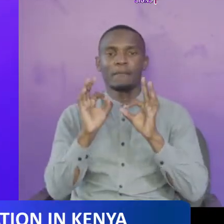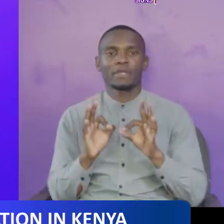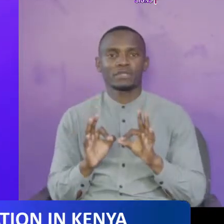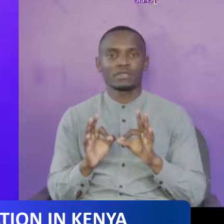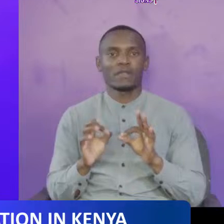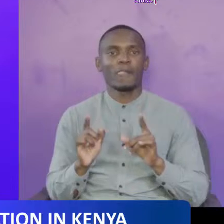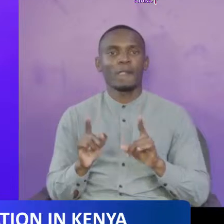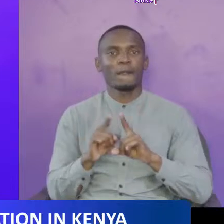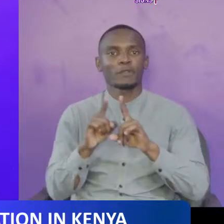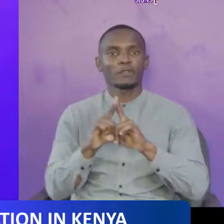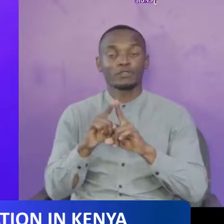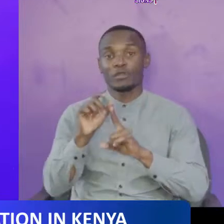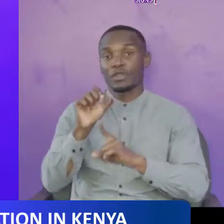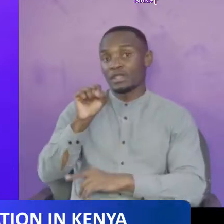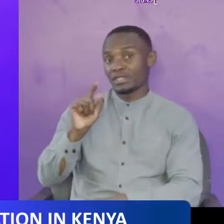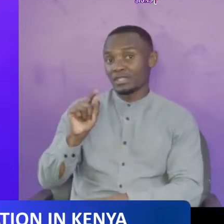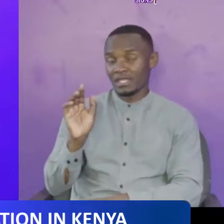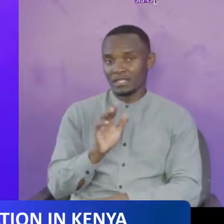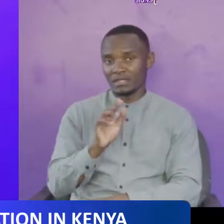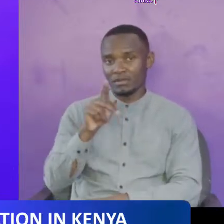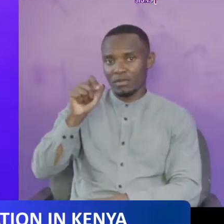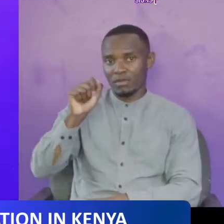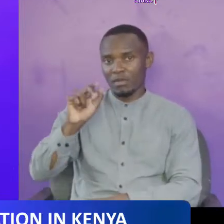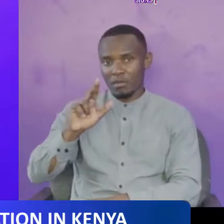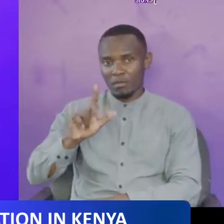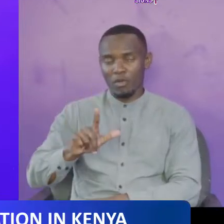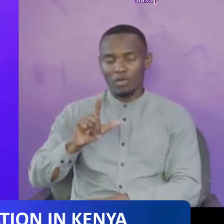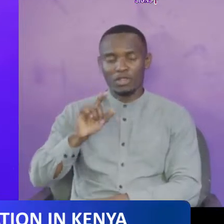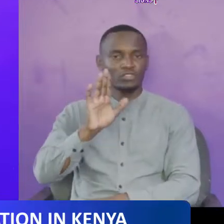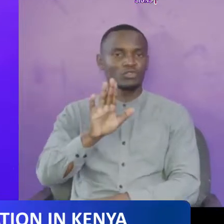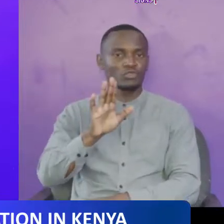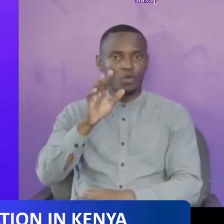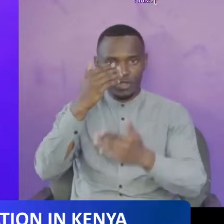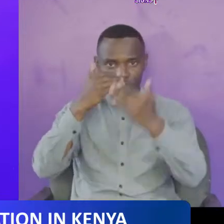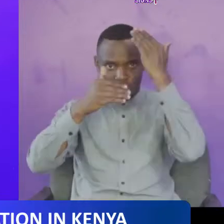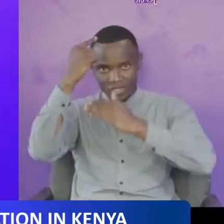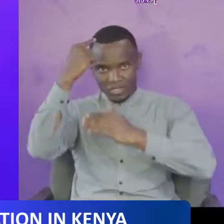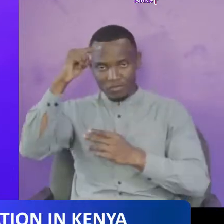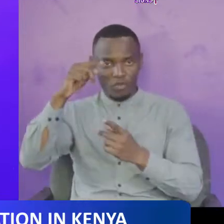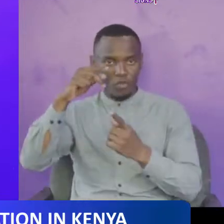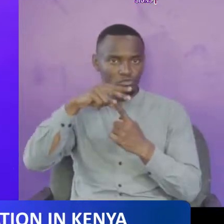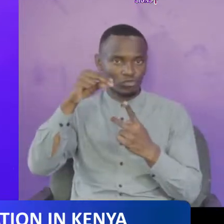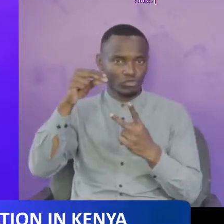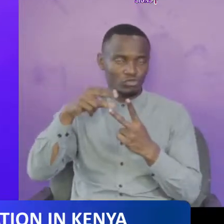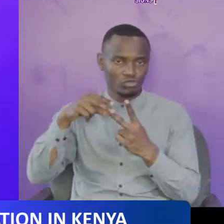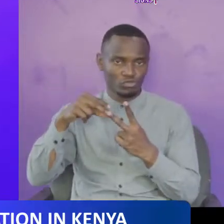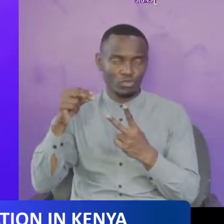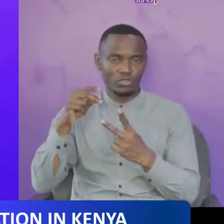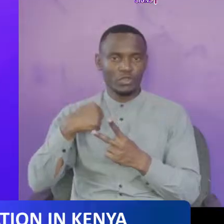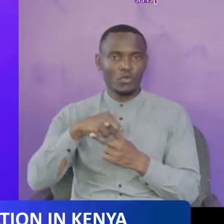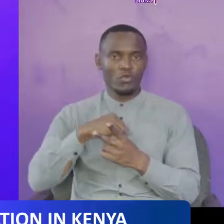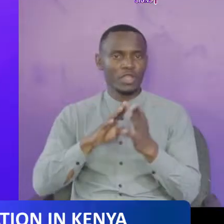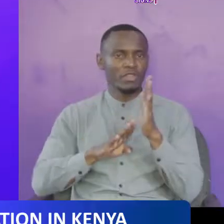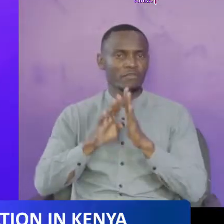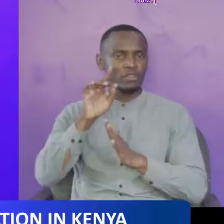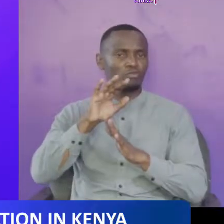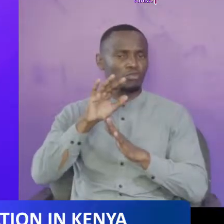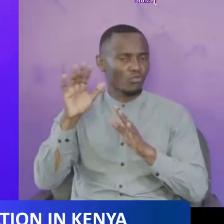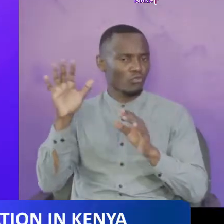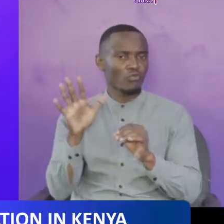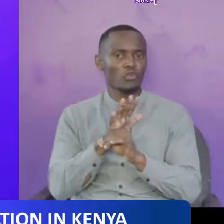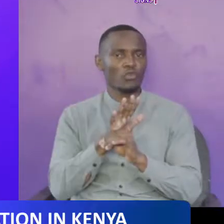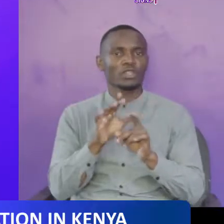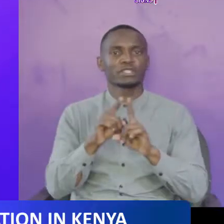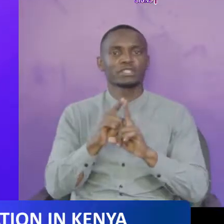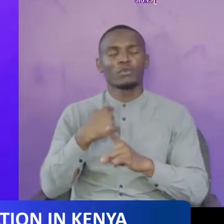course, St. Paul's University is a university of choice. We develop you holistically, and we trust that even just having this time with